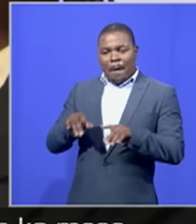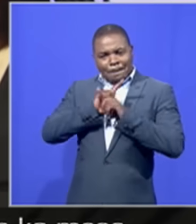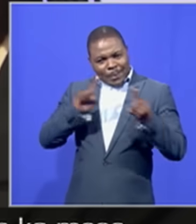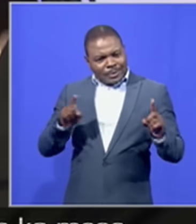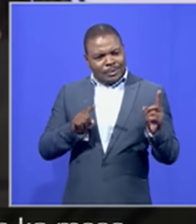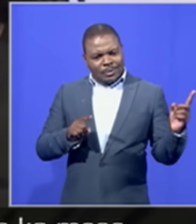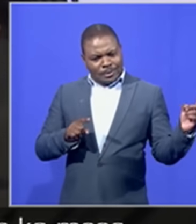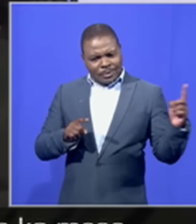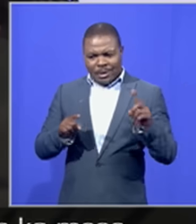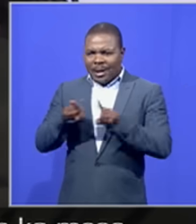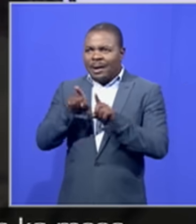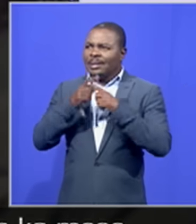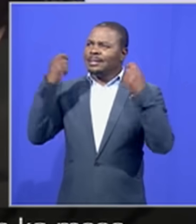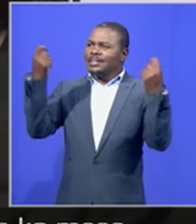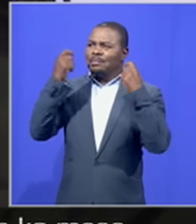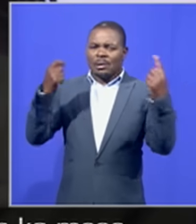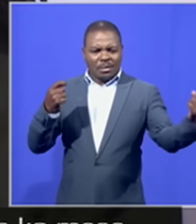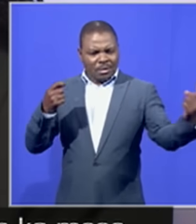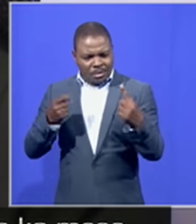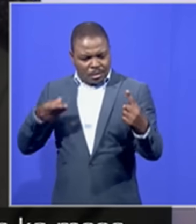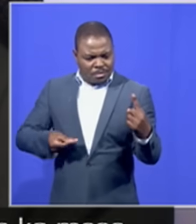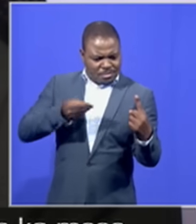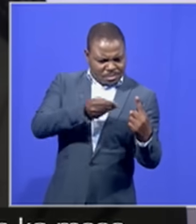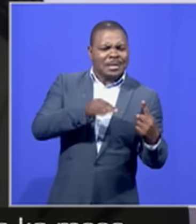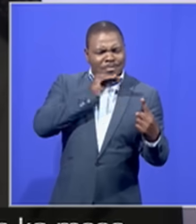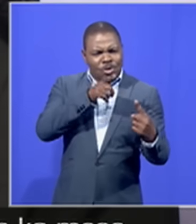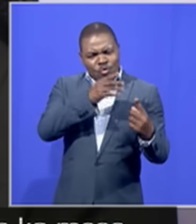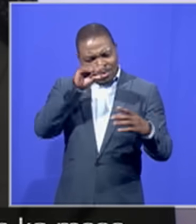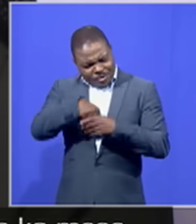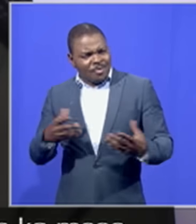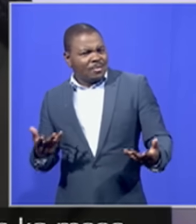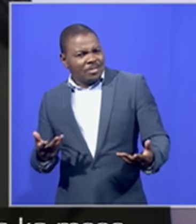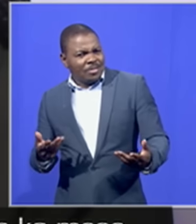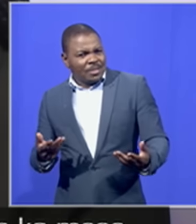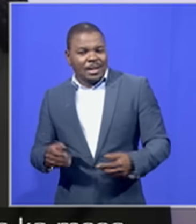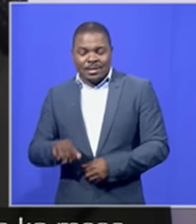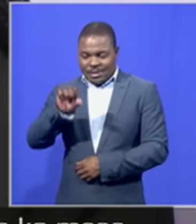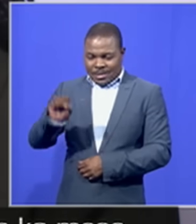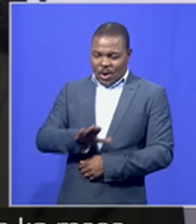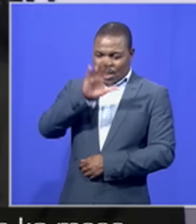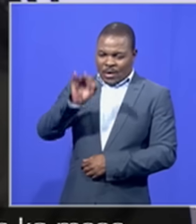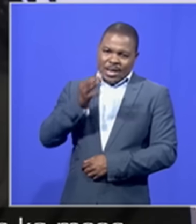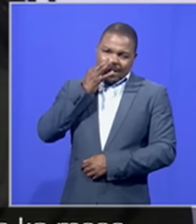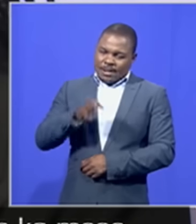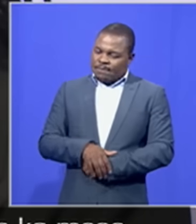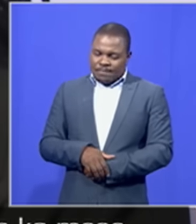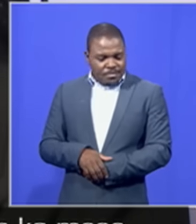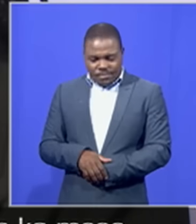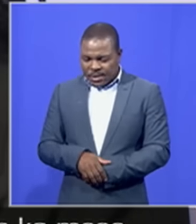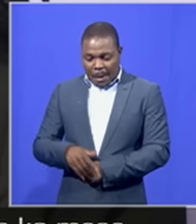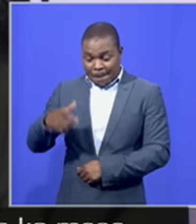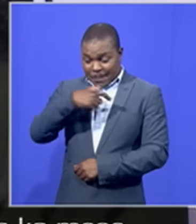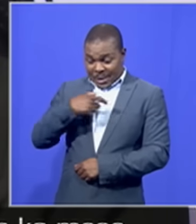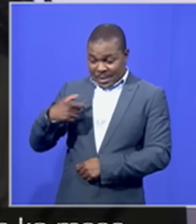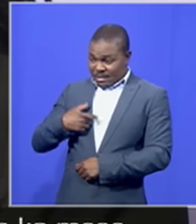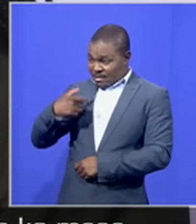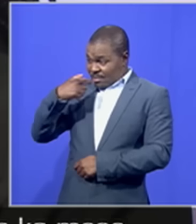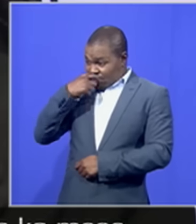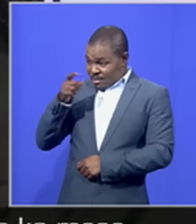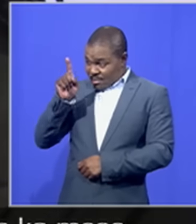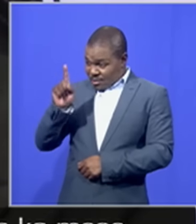tlo amohela seo o se fuwang ho bolela hore nka karolo. Jwale Afrika Borwa ya re mo president a keke a